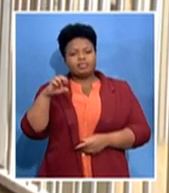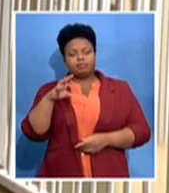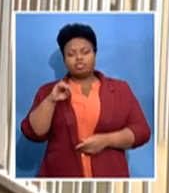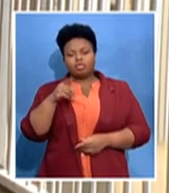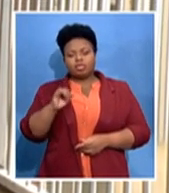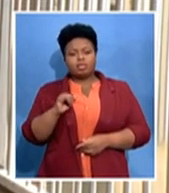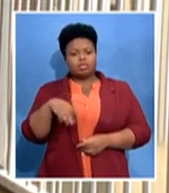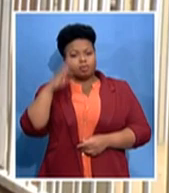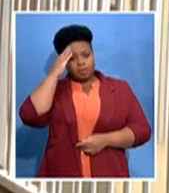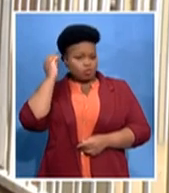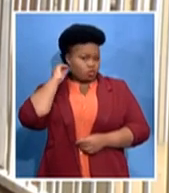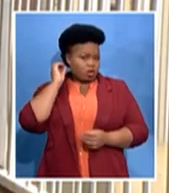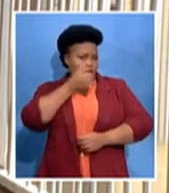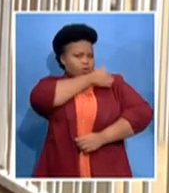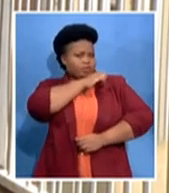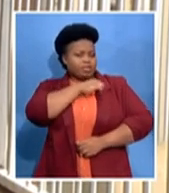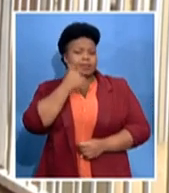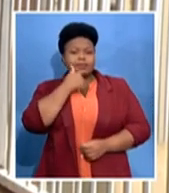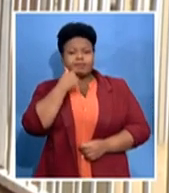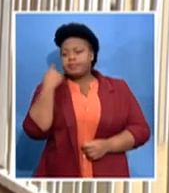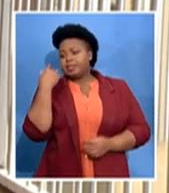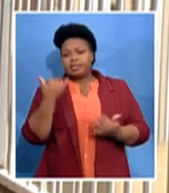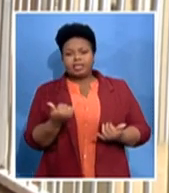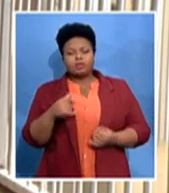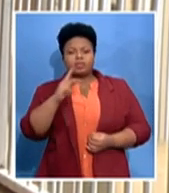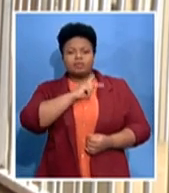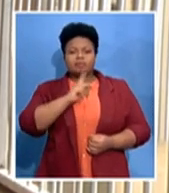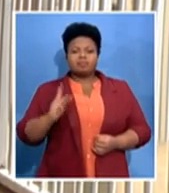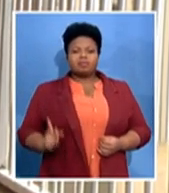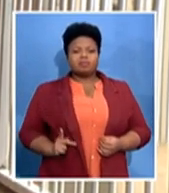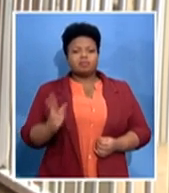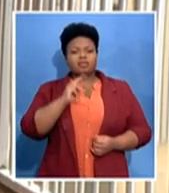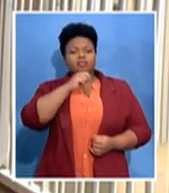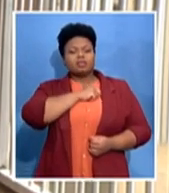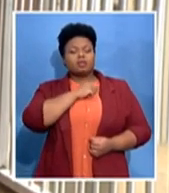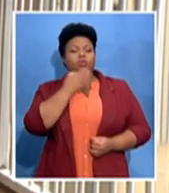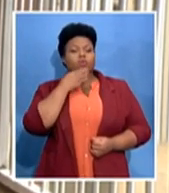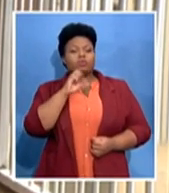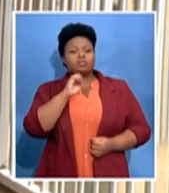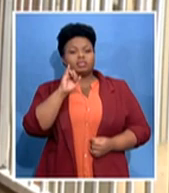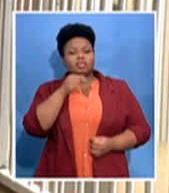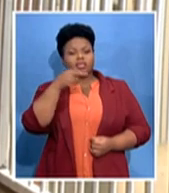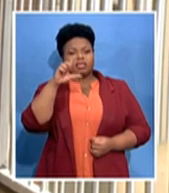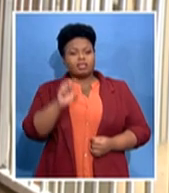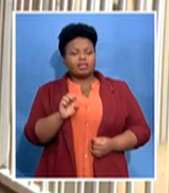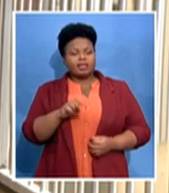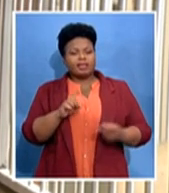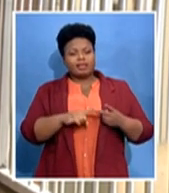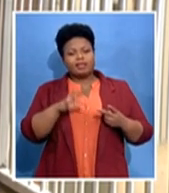seen the Premier of KwaZulu-Natal, Mr. Sihlezi, as well as MEC for Health in the